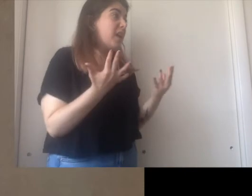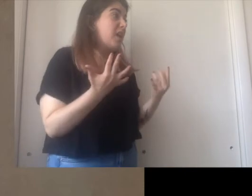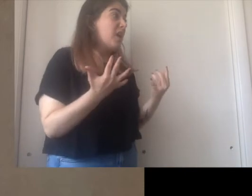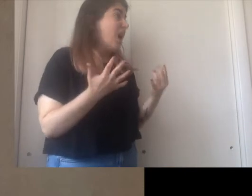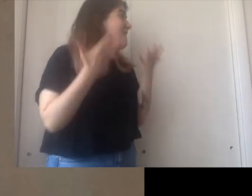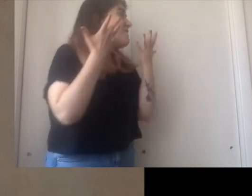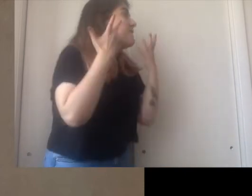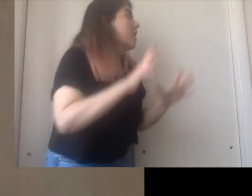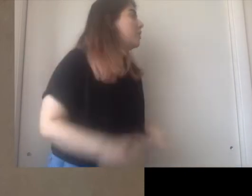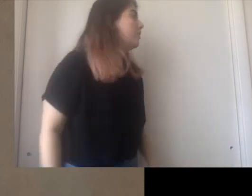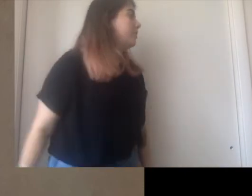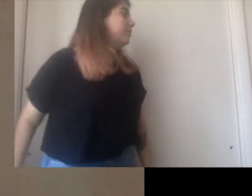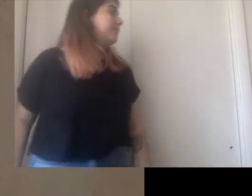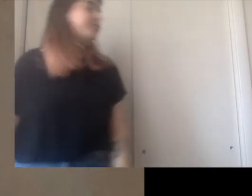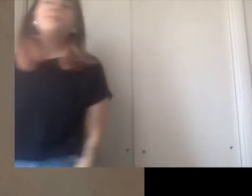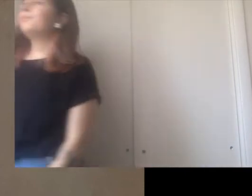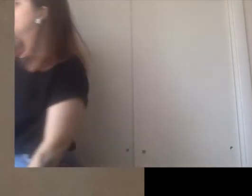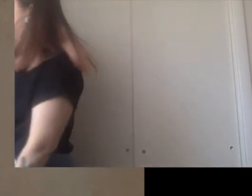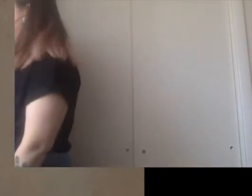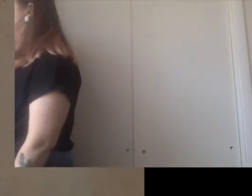will not wait anymore.